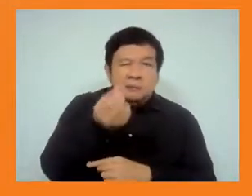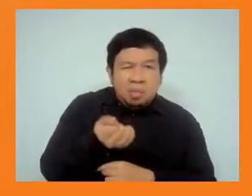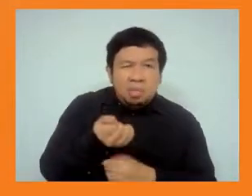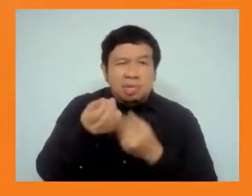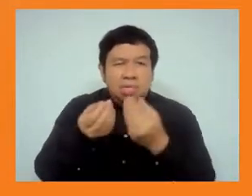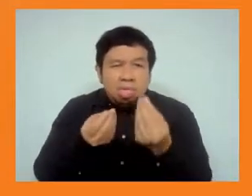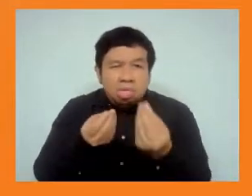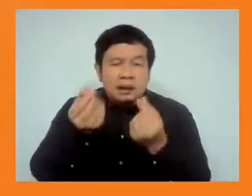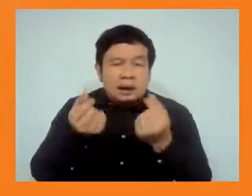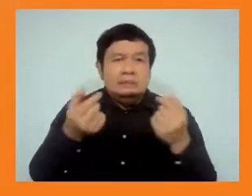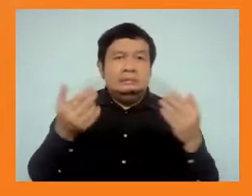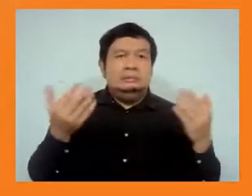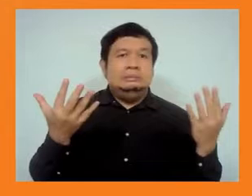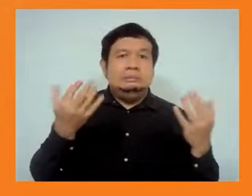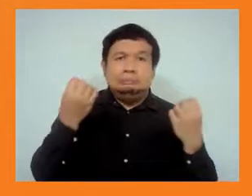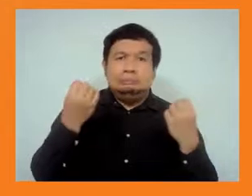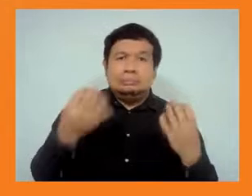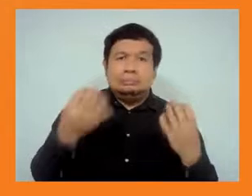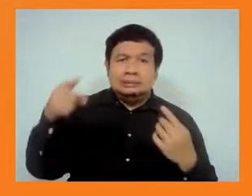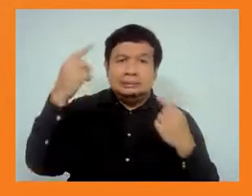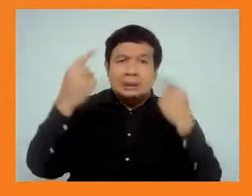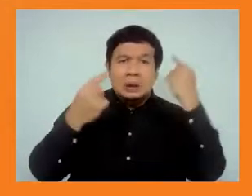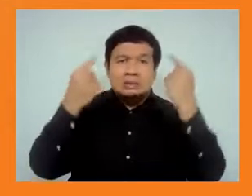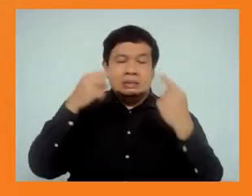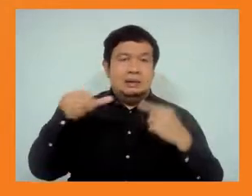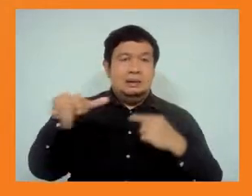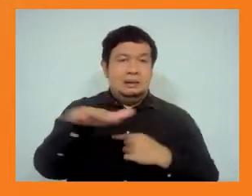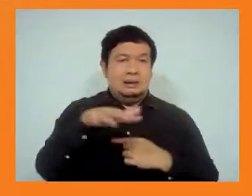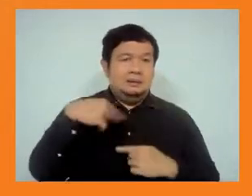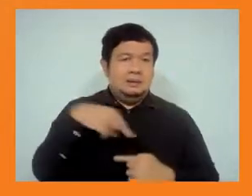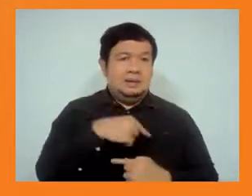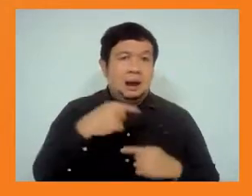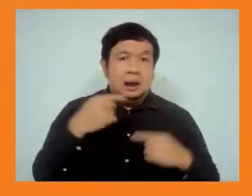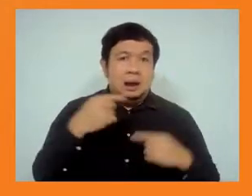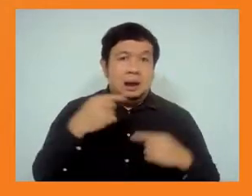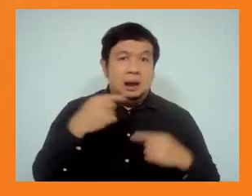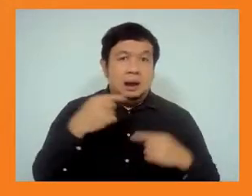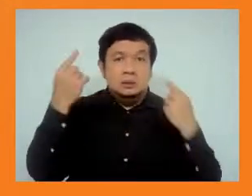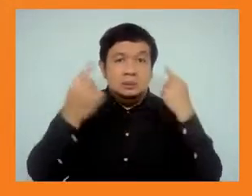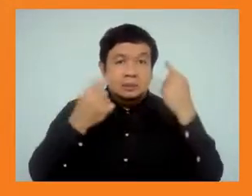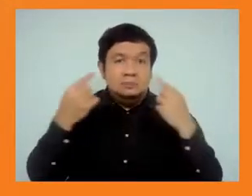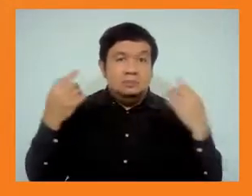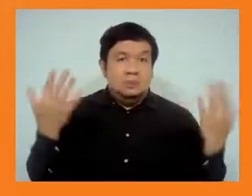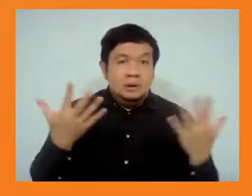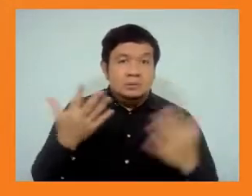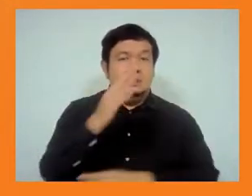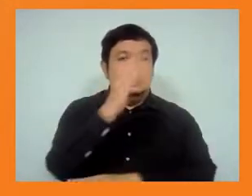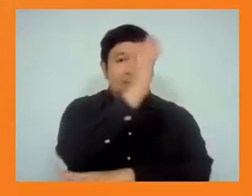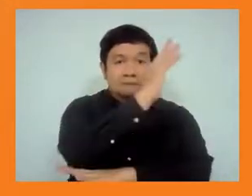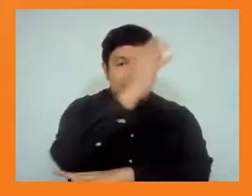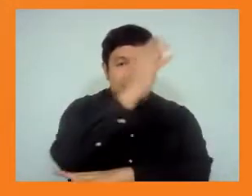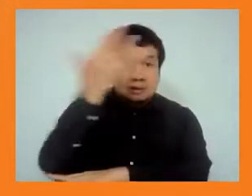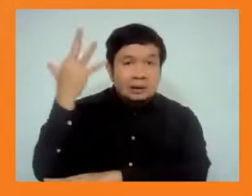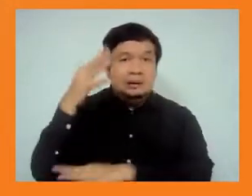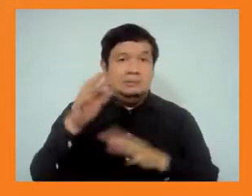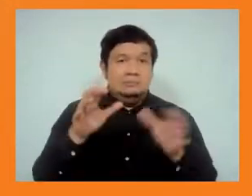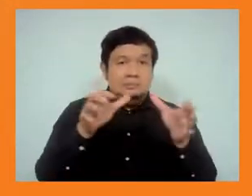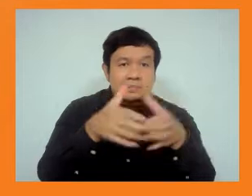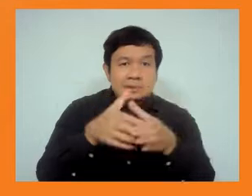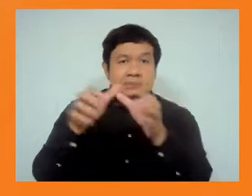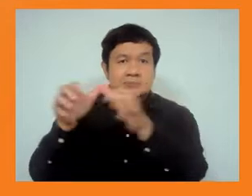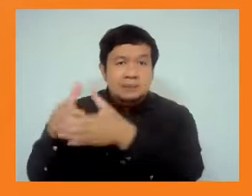they were all laying the pipes, and the trenches had been dug by the tunneling machine, but it needed to be kept